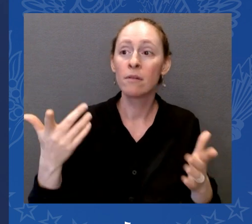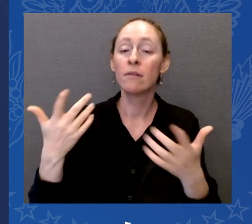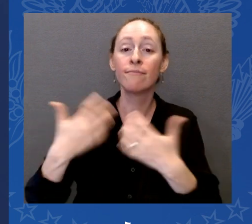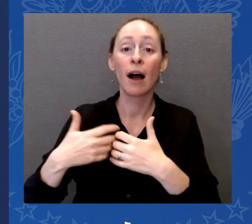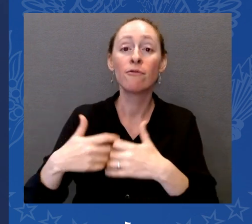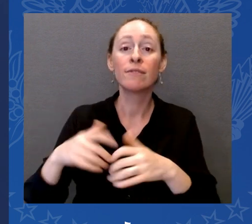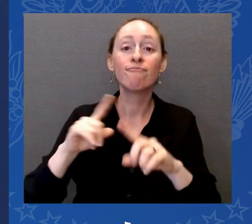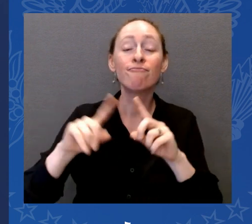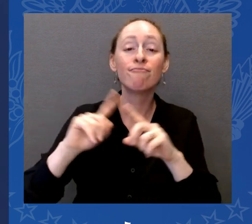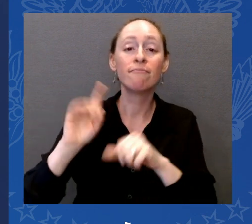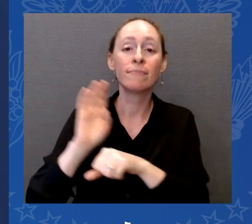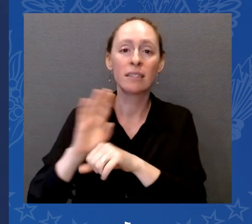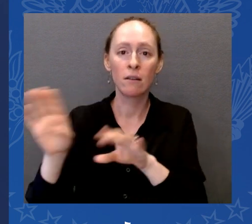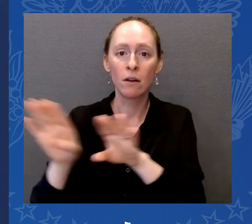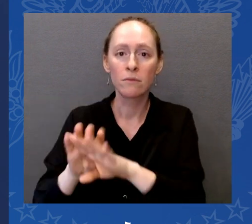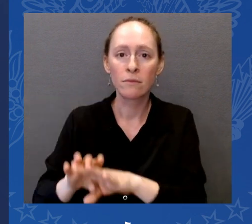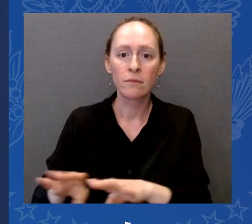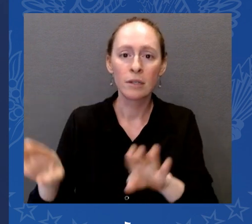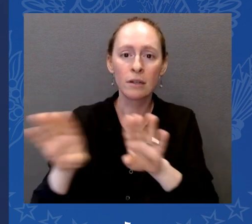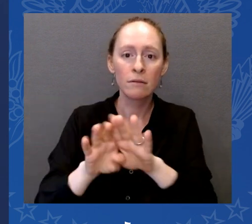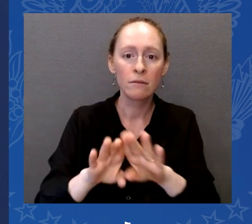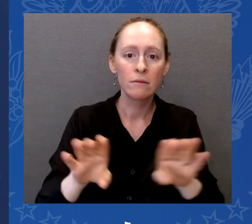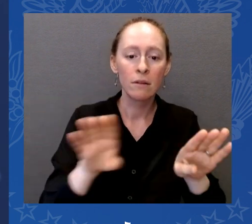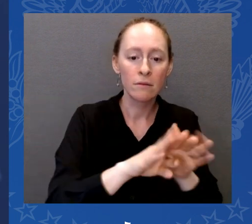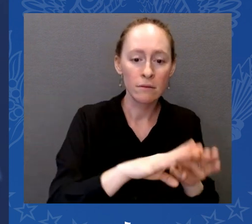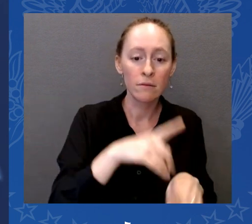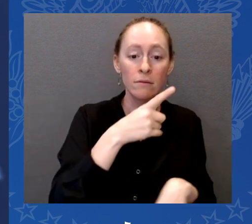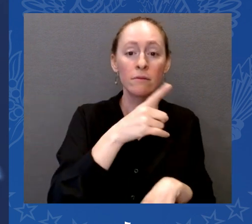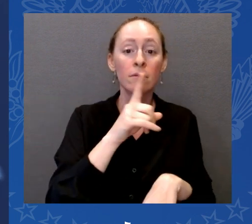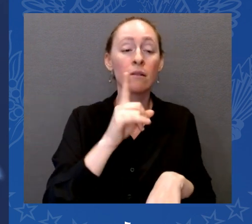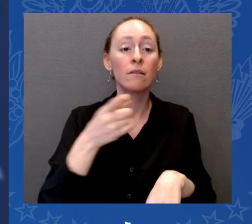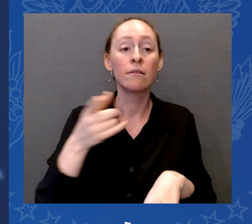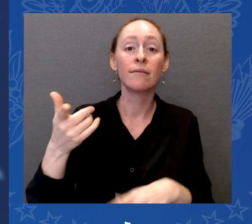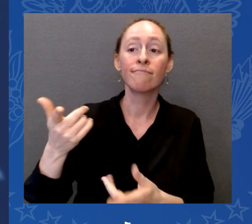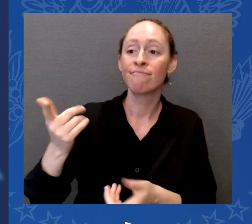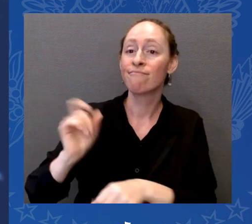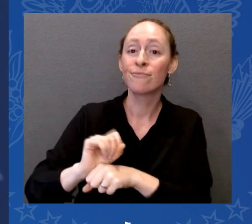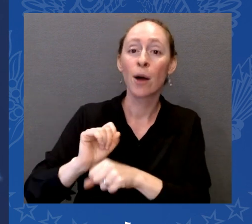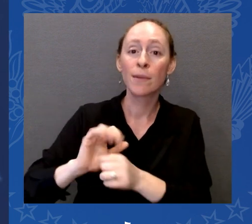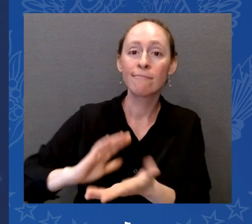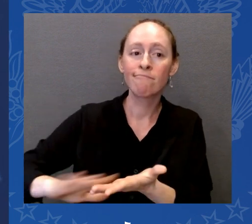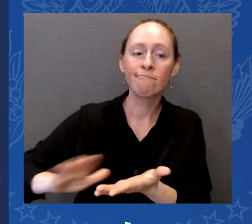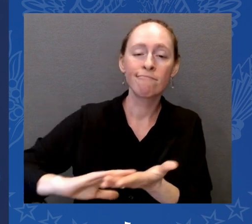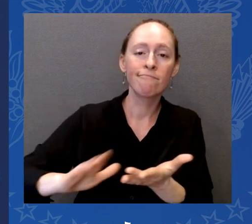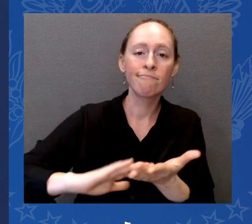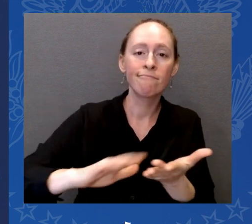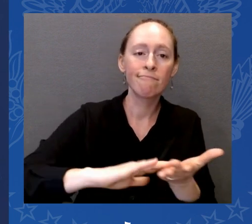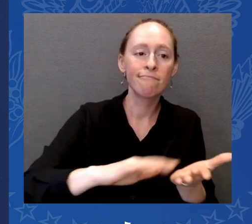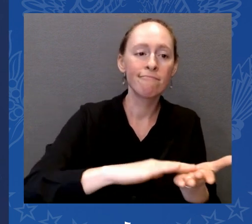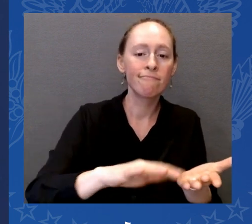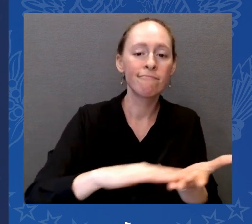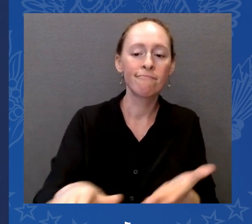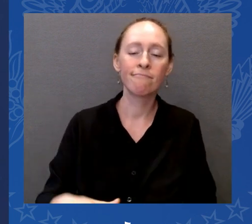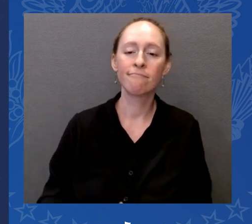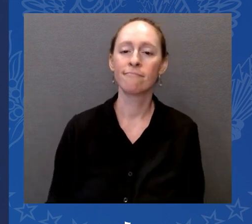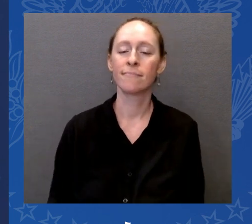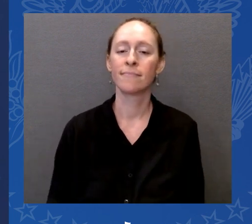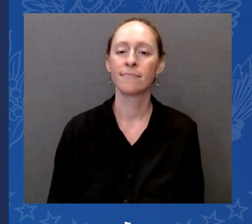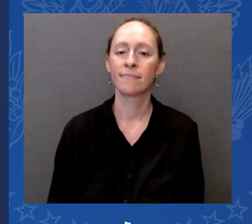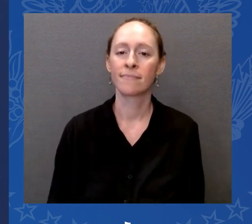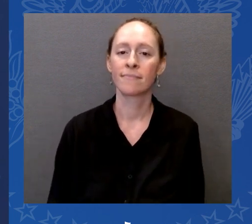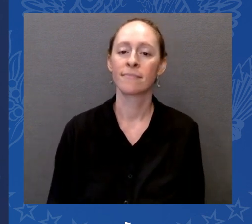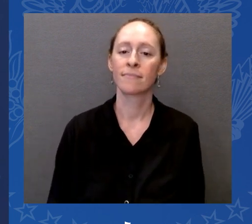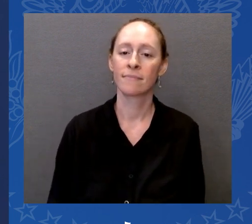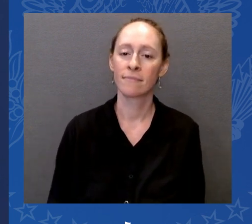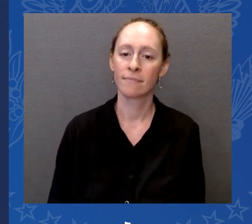watch, we've kept our commitments. On my watch, Made in America isn't just a slogan, it's a reality, Made